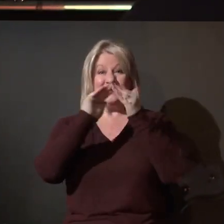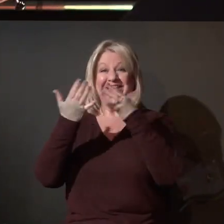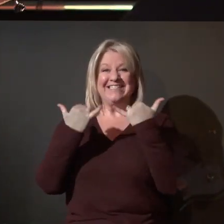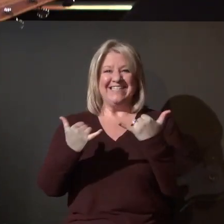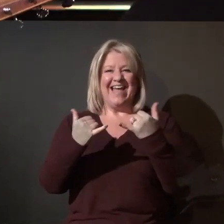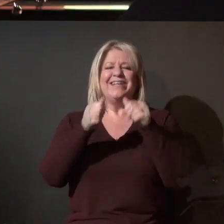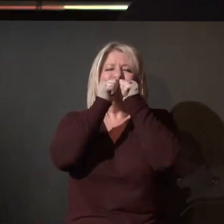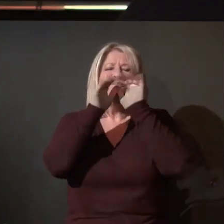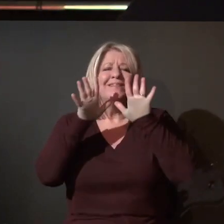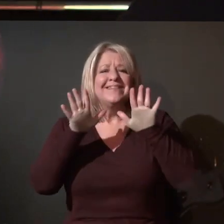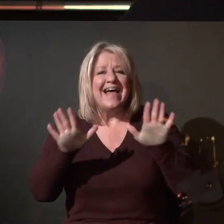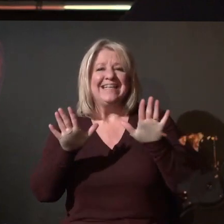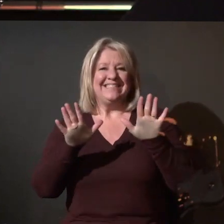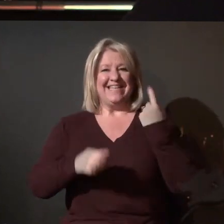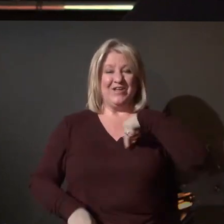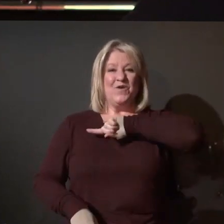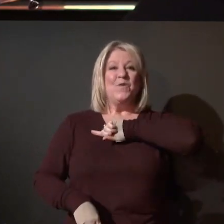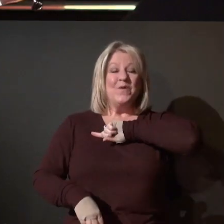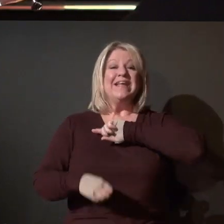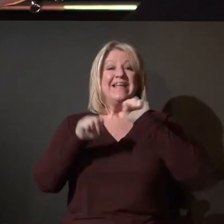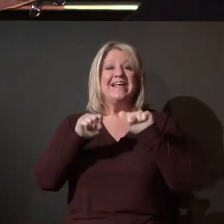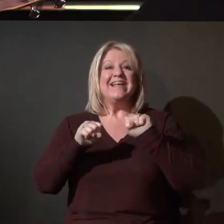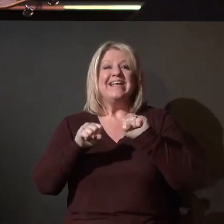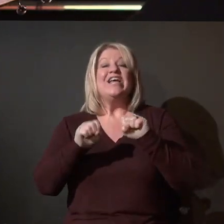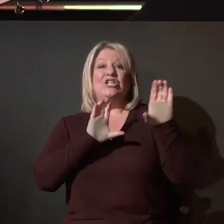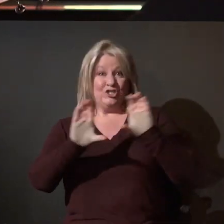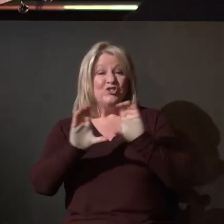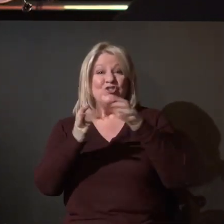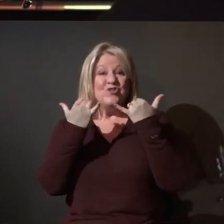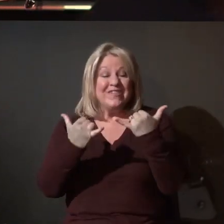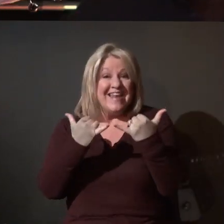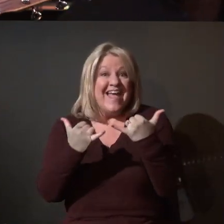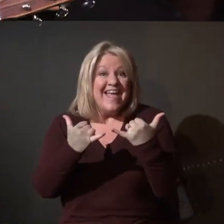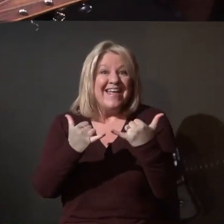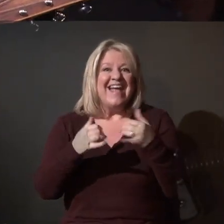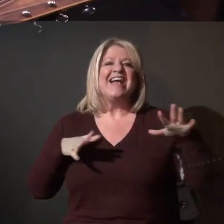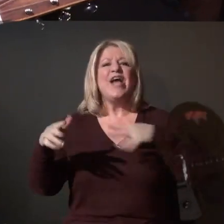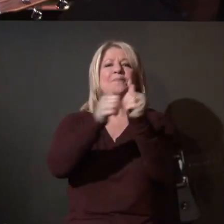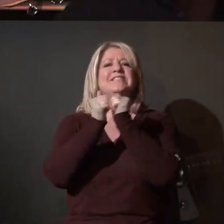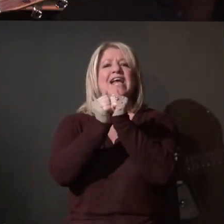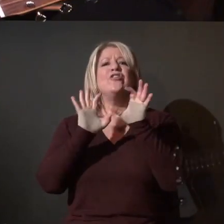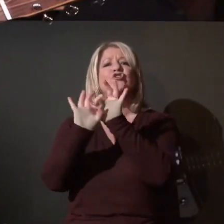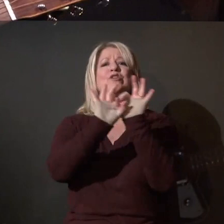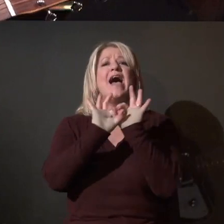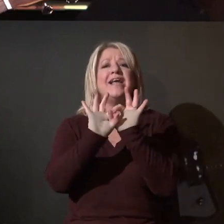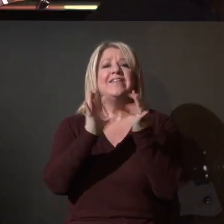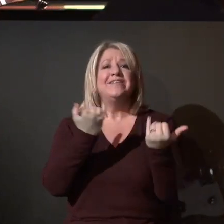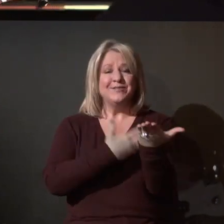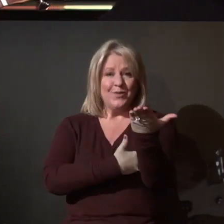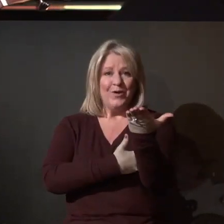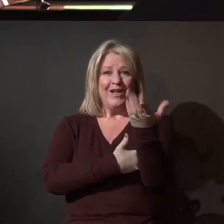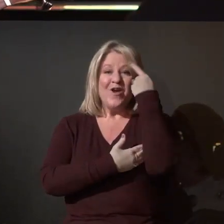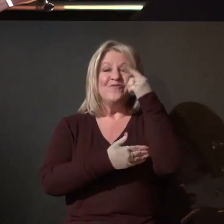It's such a blessing that we can bring this to you and that we can even do this and all together come together and unite this morning